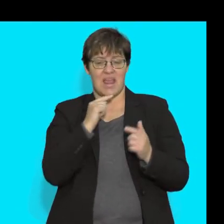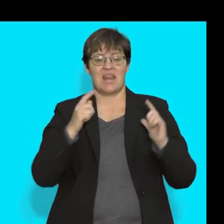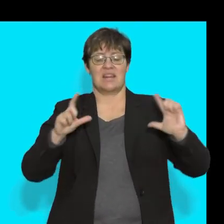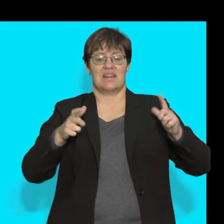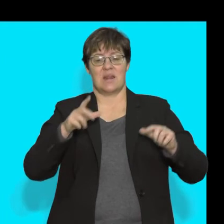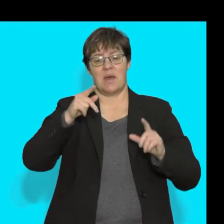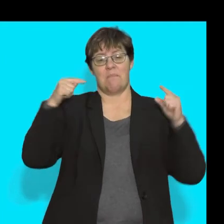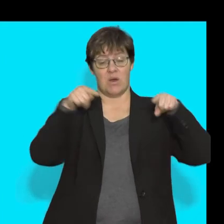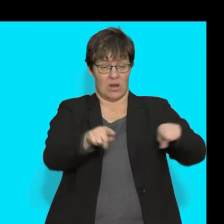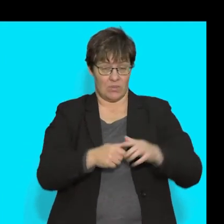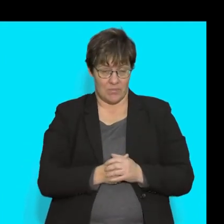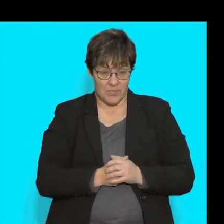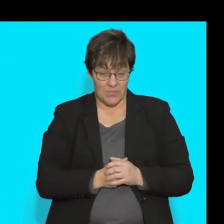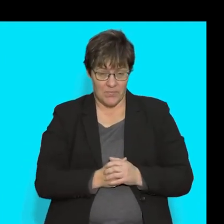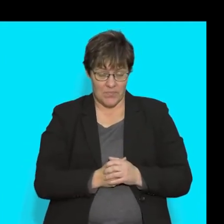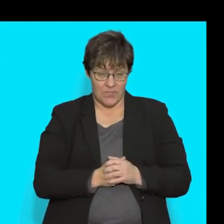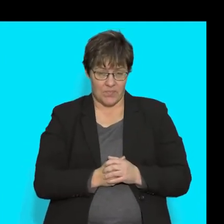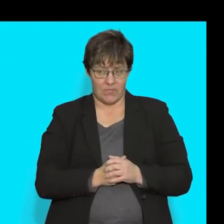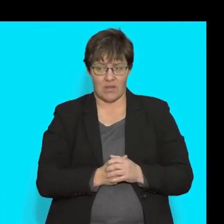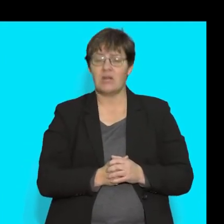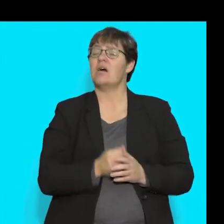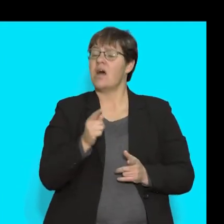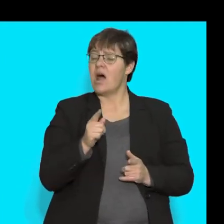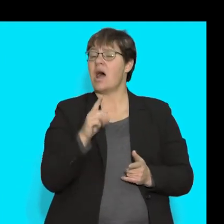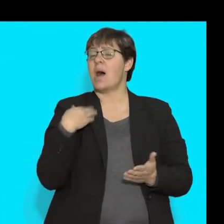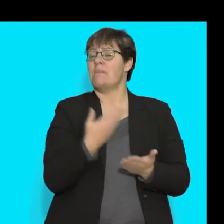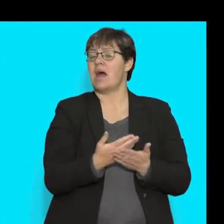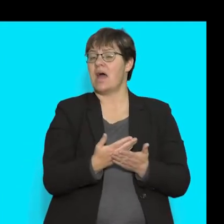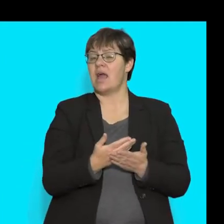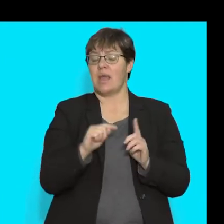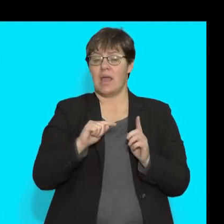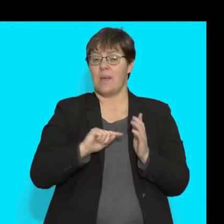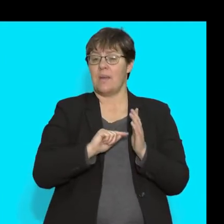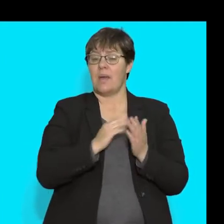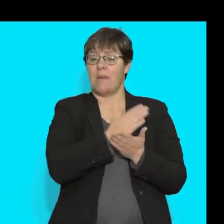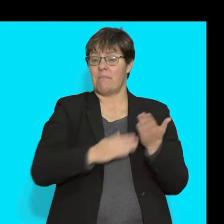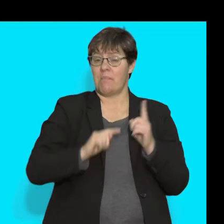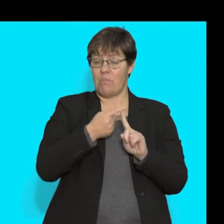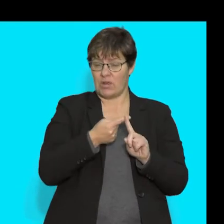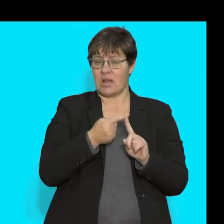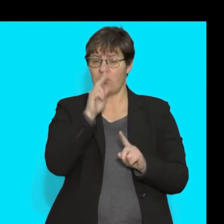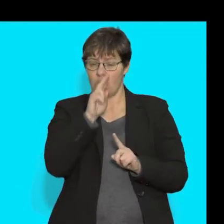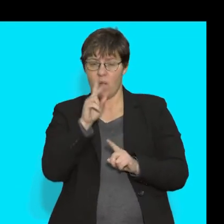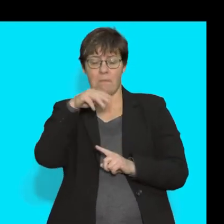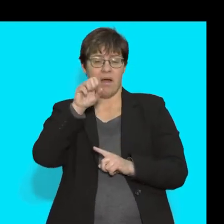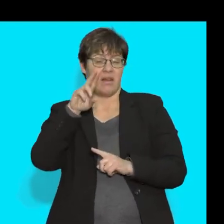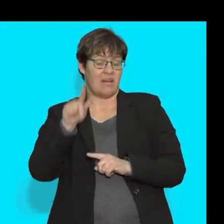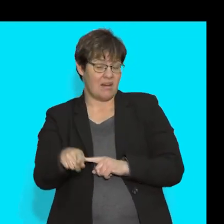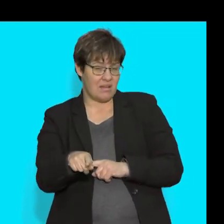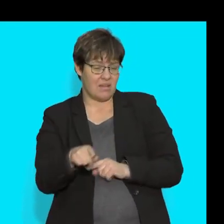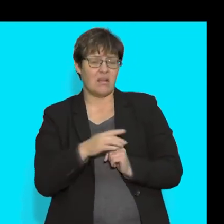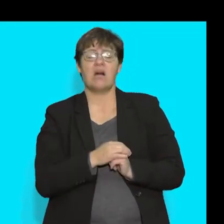a parallelogram. Now, if we apply the midpoint theorem here and look for a